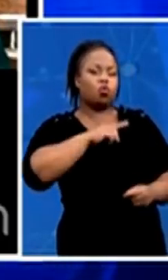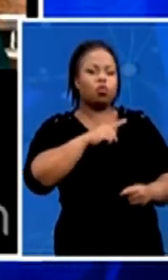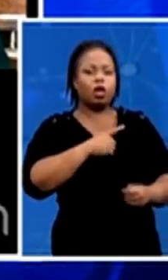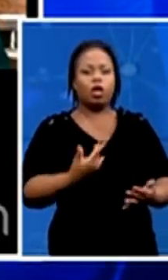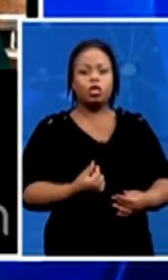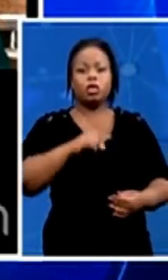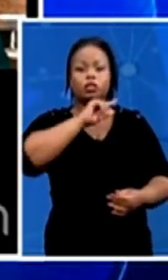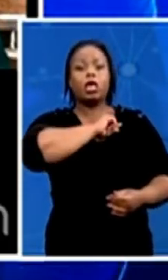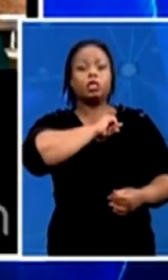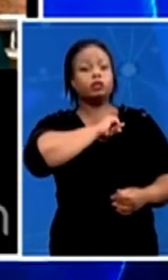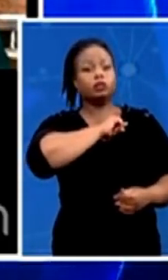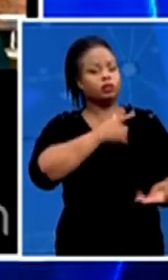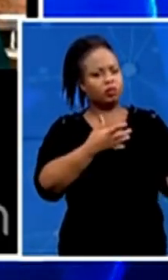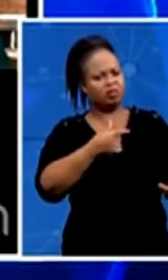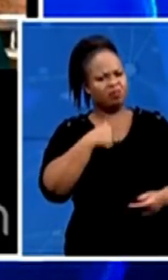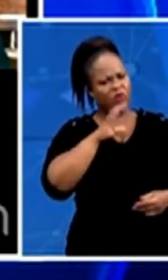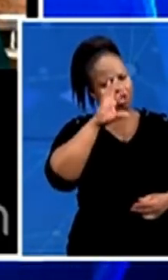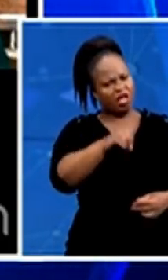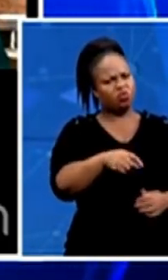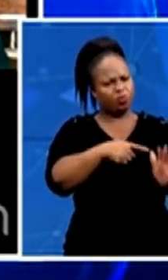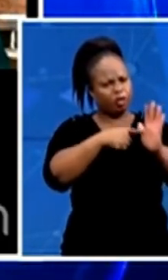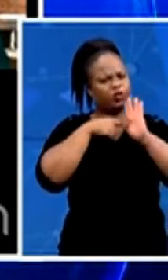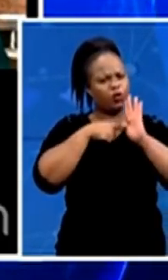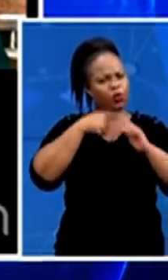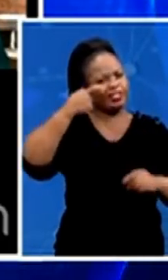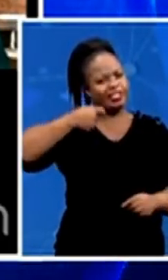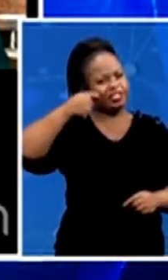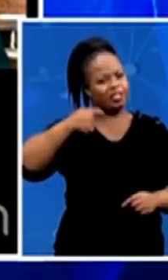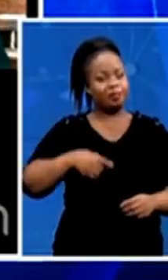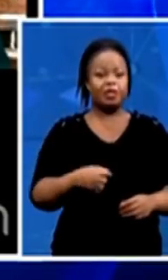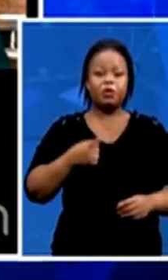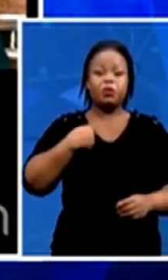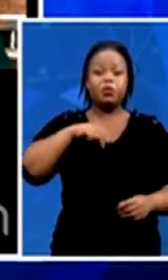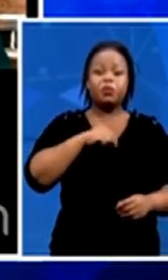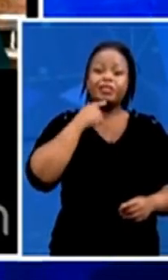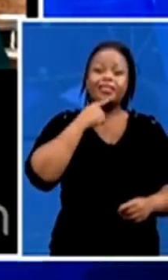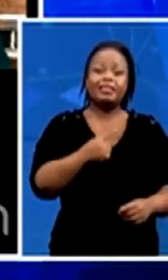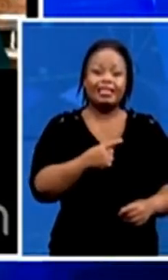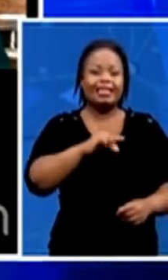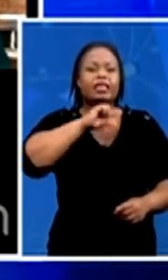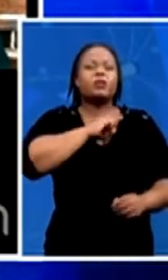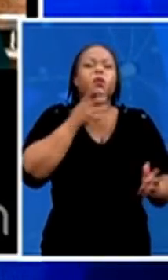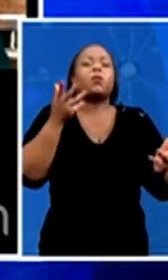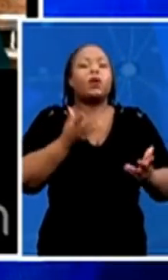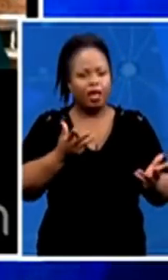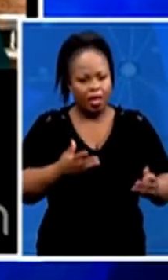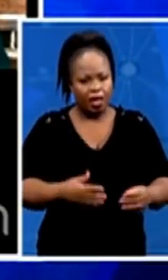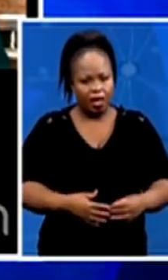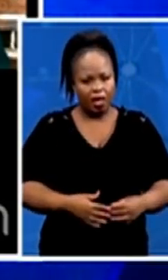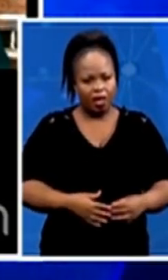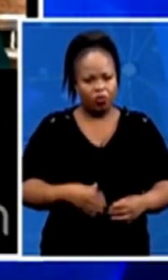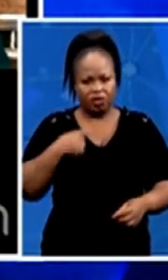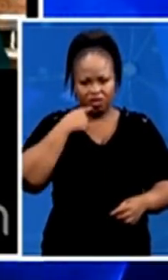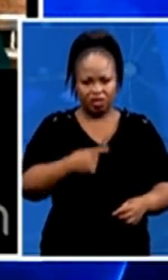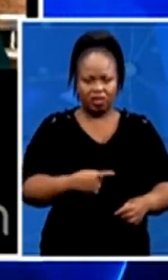to show us in the judgment where we say, or where the majority says, we find former President Zuma